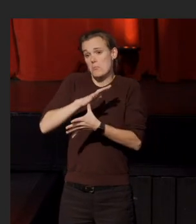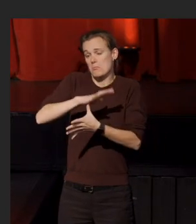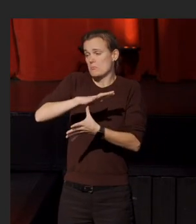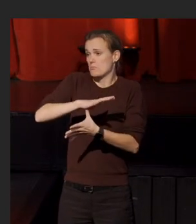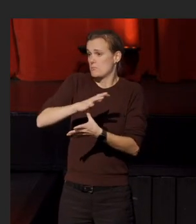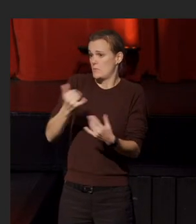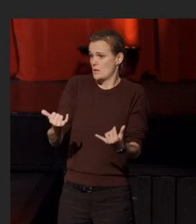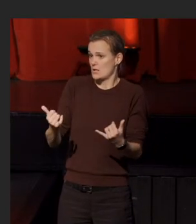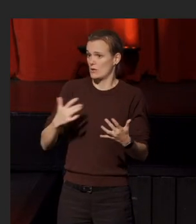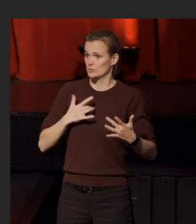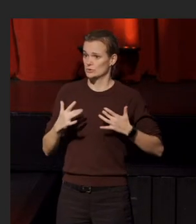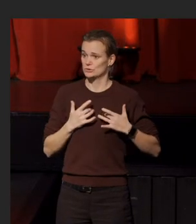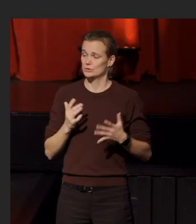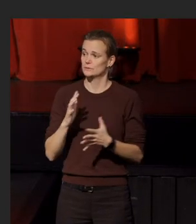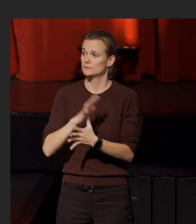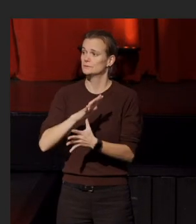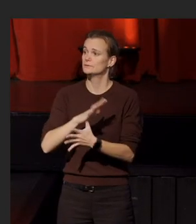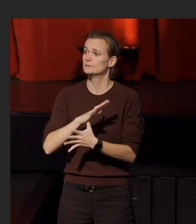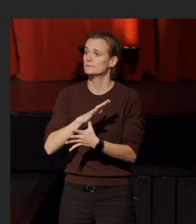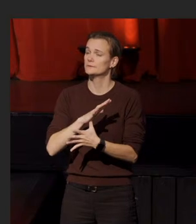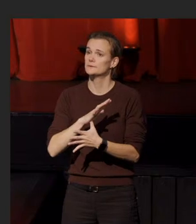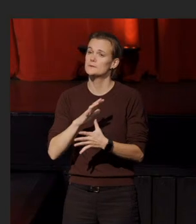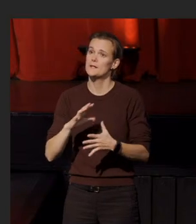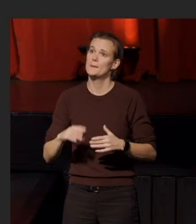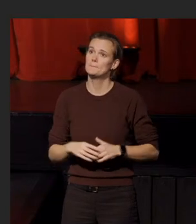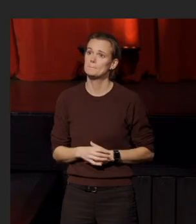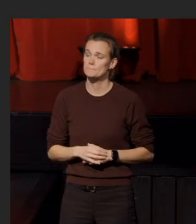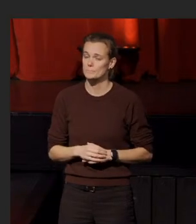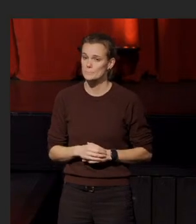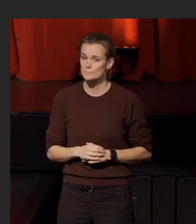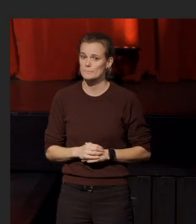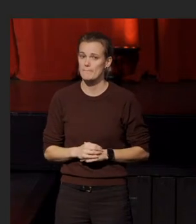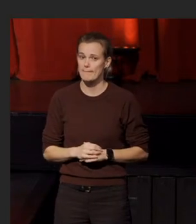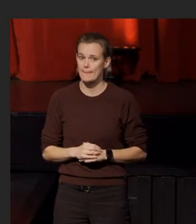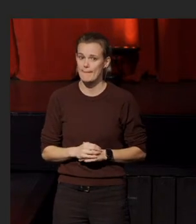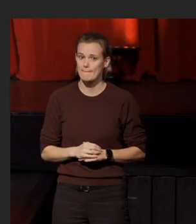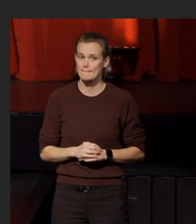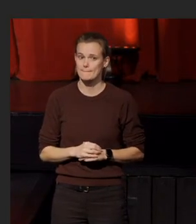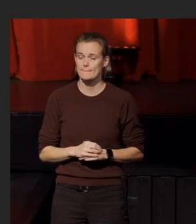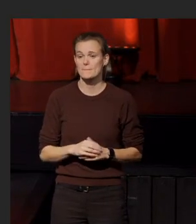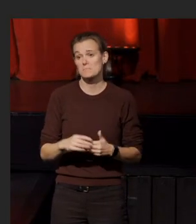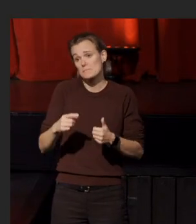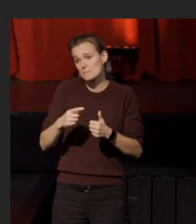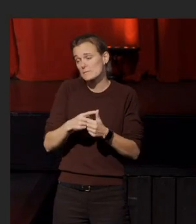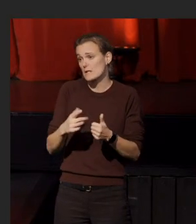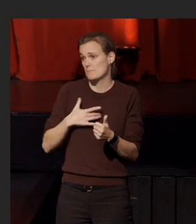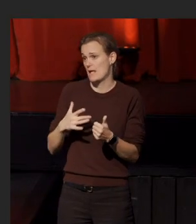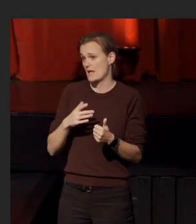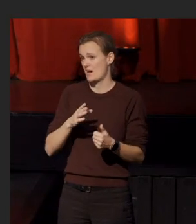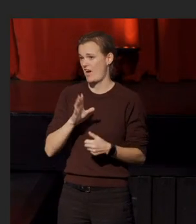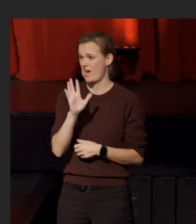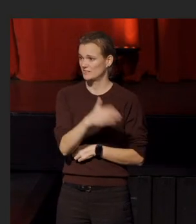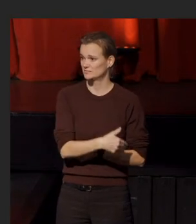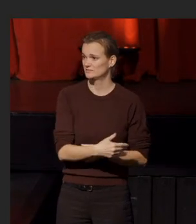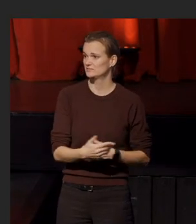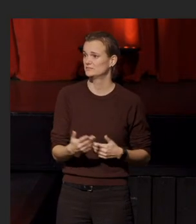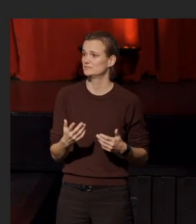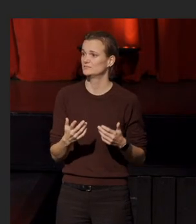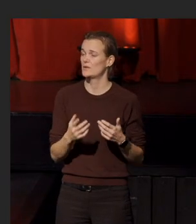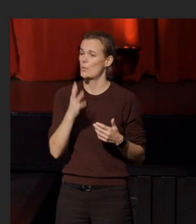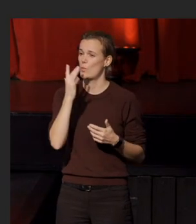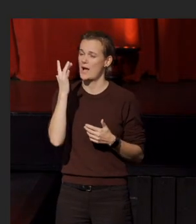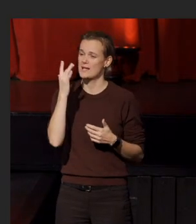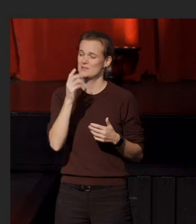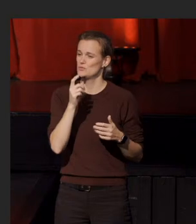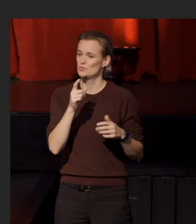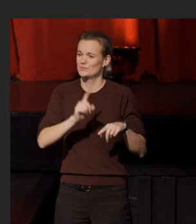I have actually around all of this, is something that is easily overlooked because it tends to operate in the